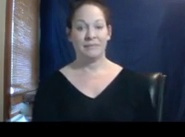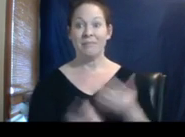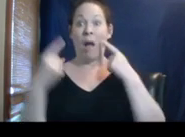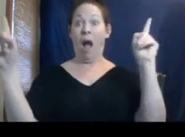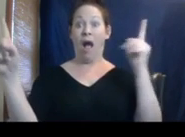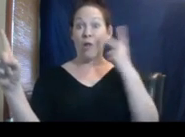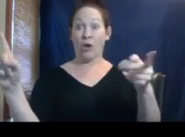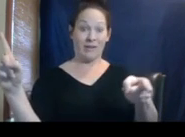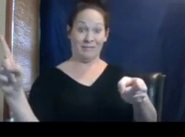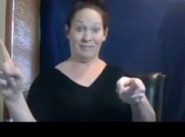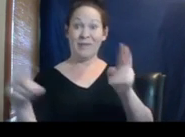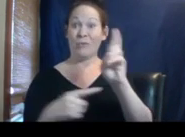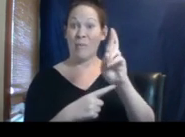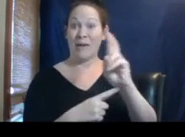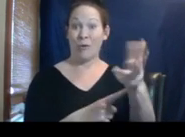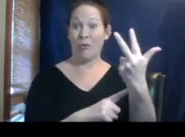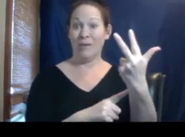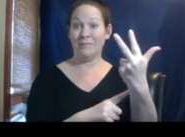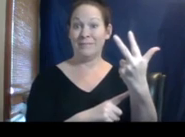Look! My remainder's 3.